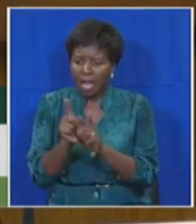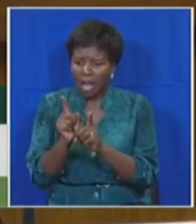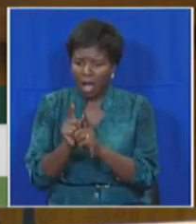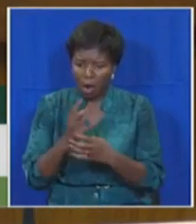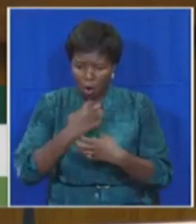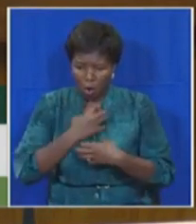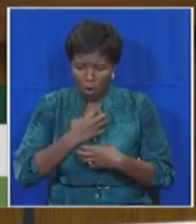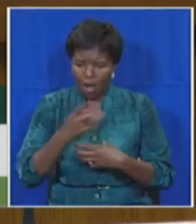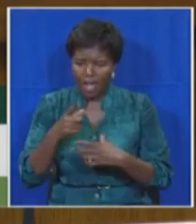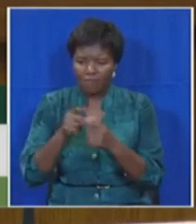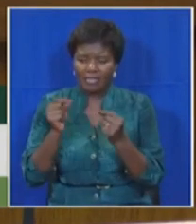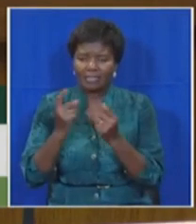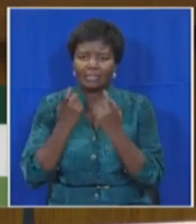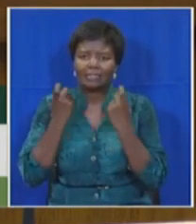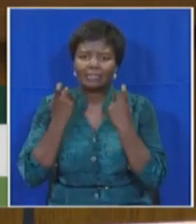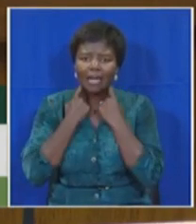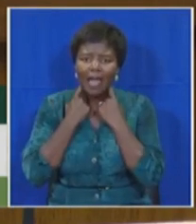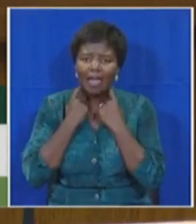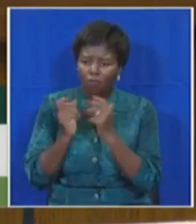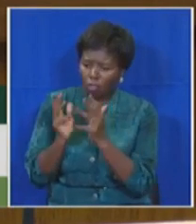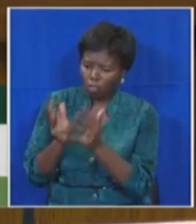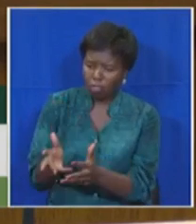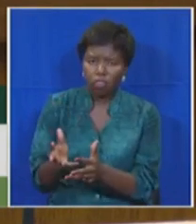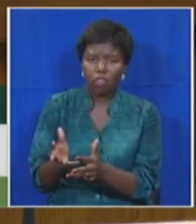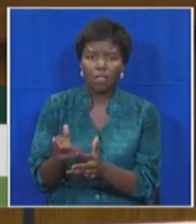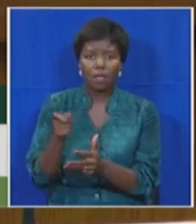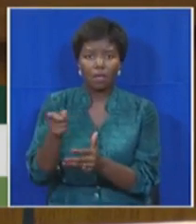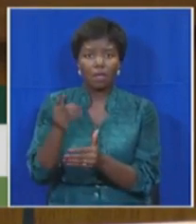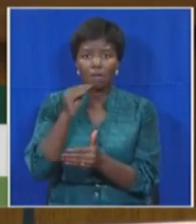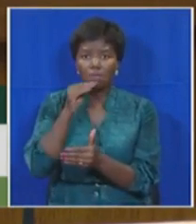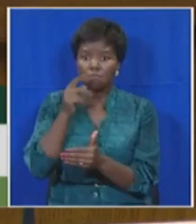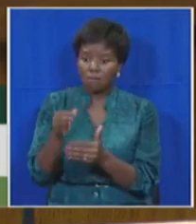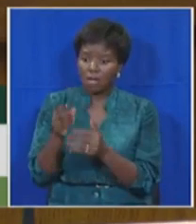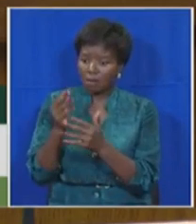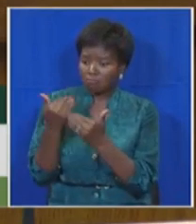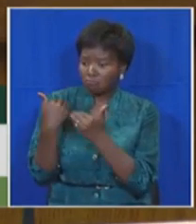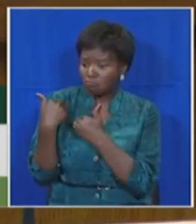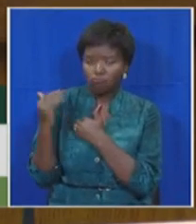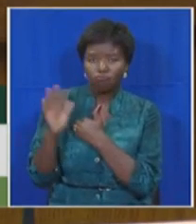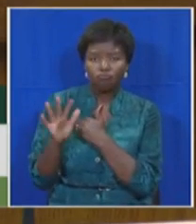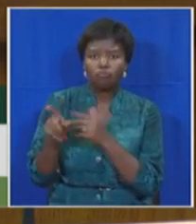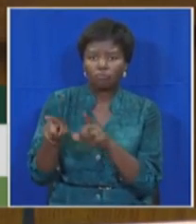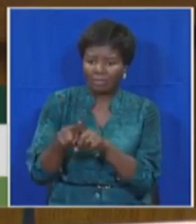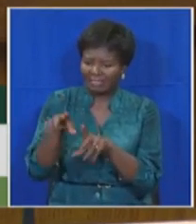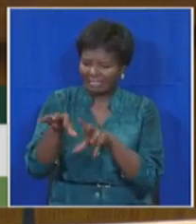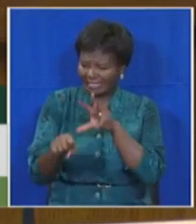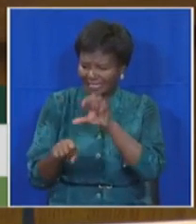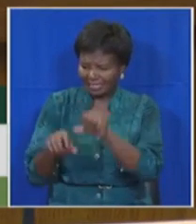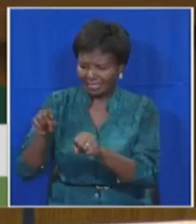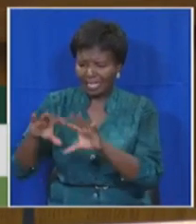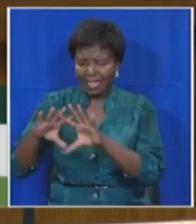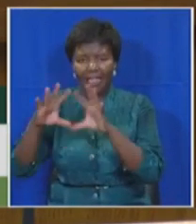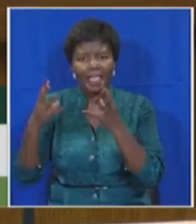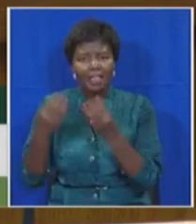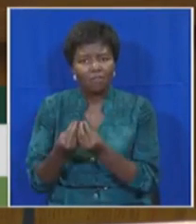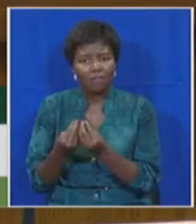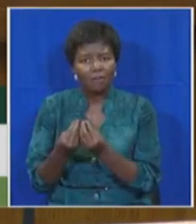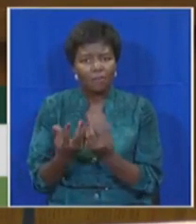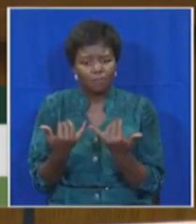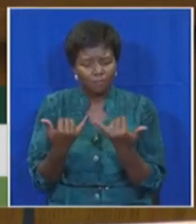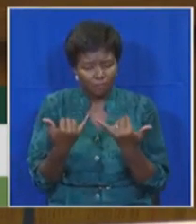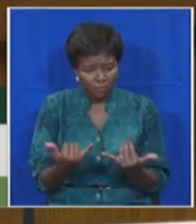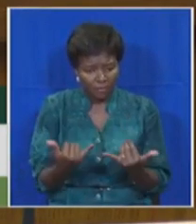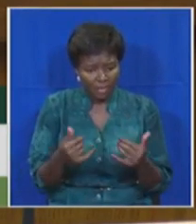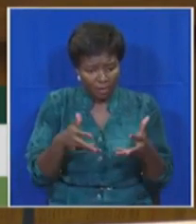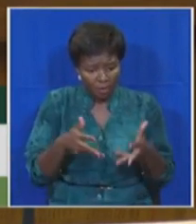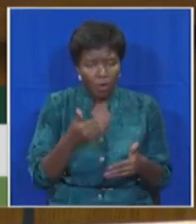hulle onverantwoordelik nie, maar hulle was ook gulsig. En toevallig het ons 'n Van Rooyen hierso in die huis in, wat die beskrywing so